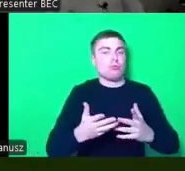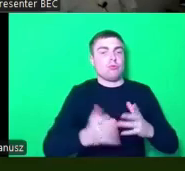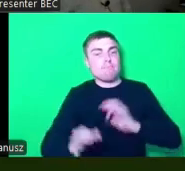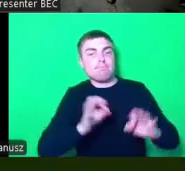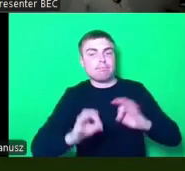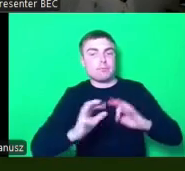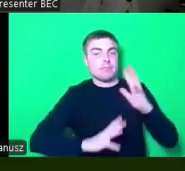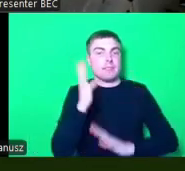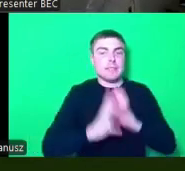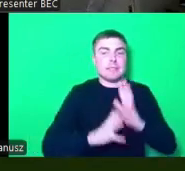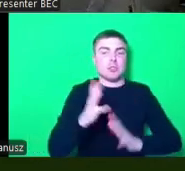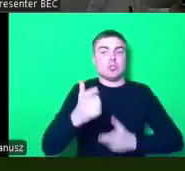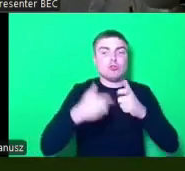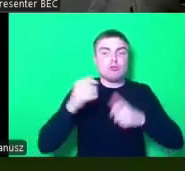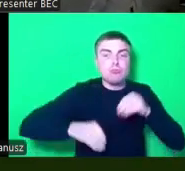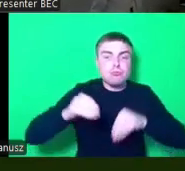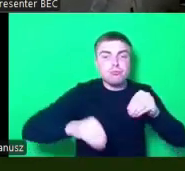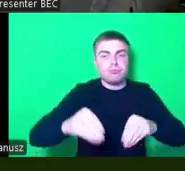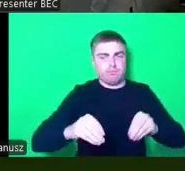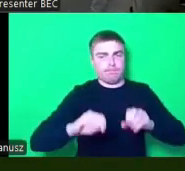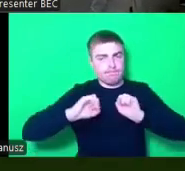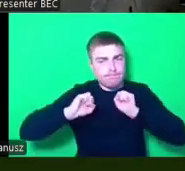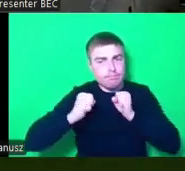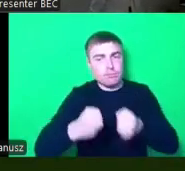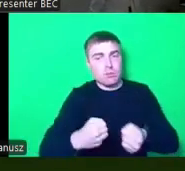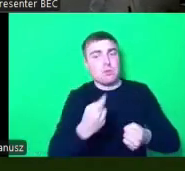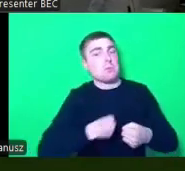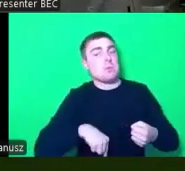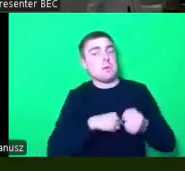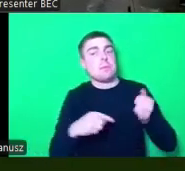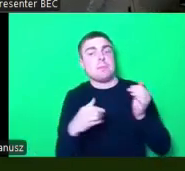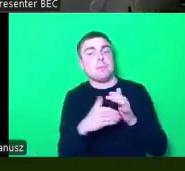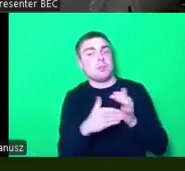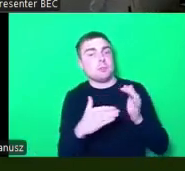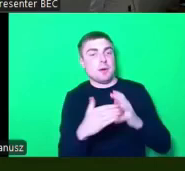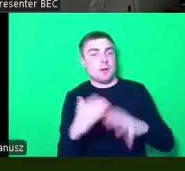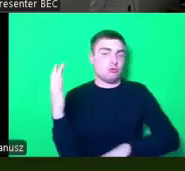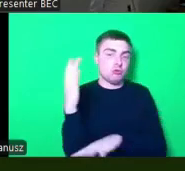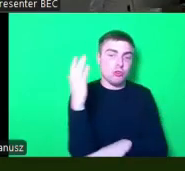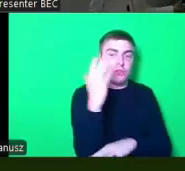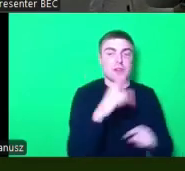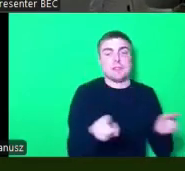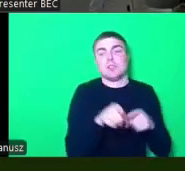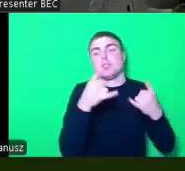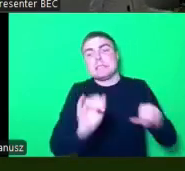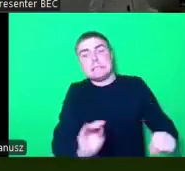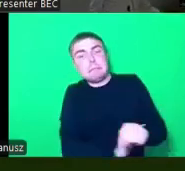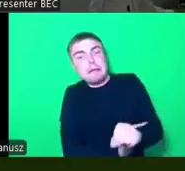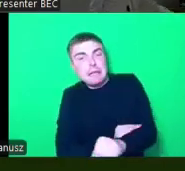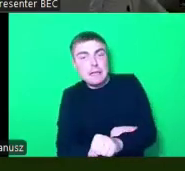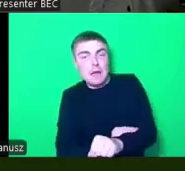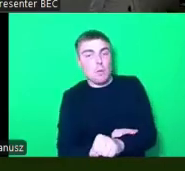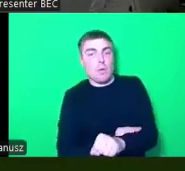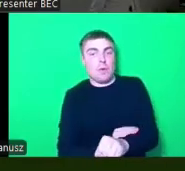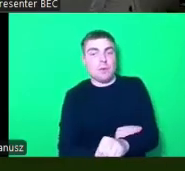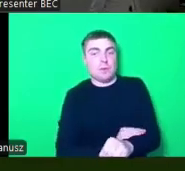very intensive production, because we also need wood and other materials to get rid of the fossil fuels and to